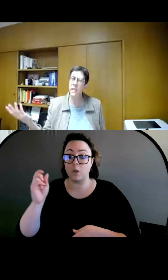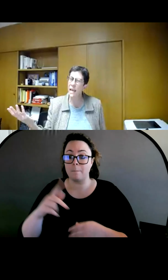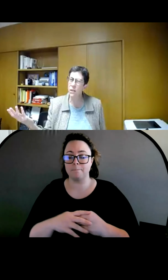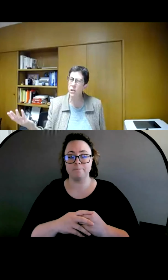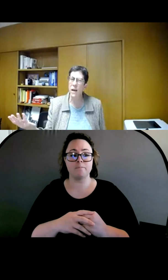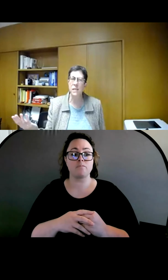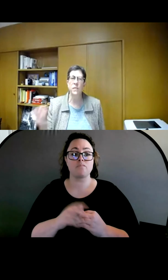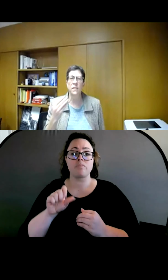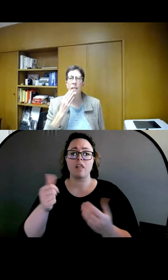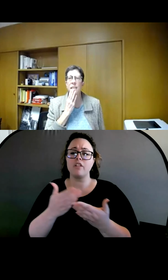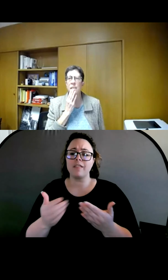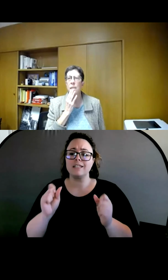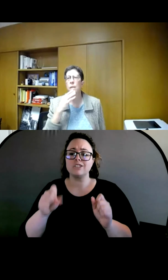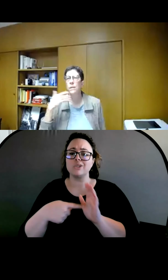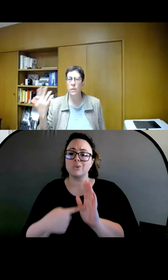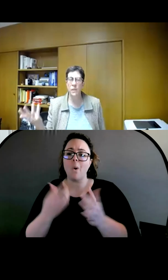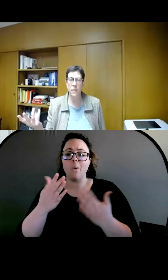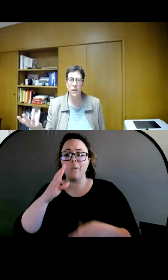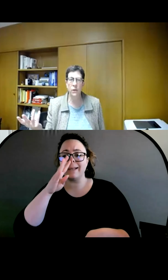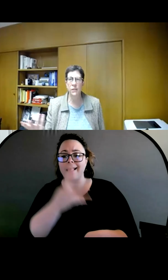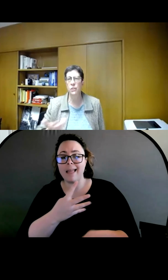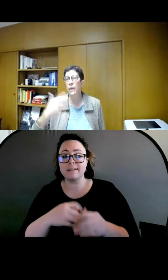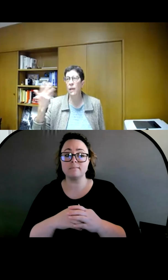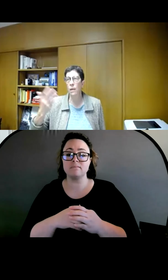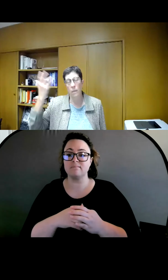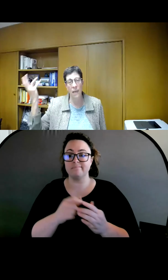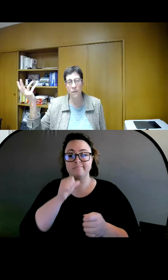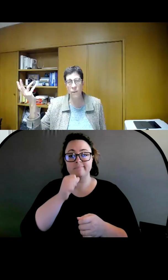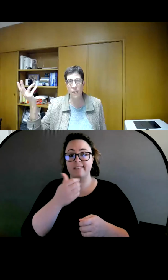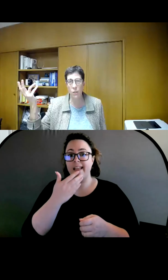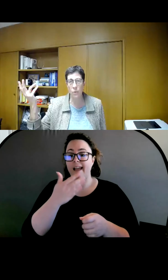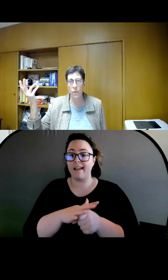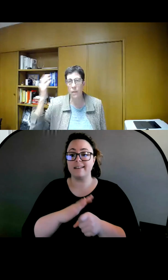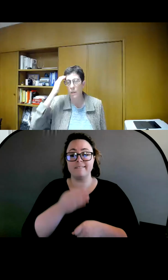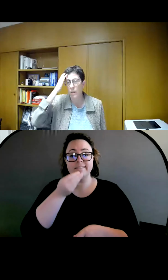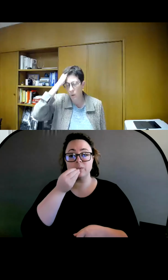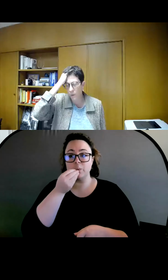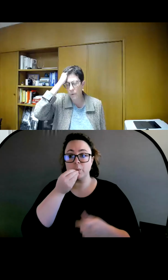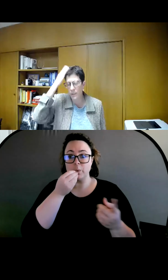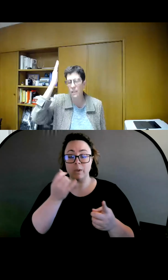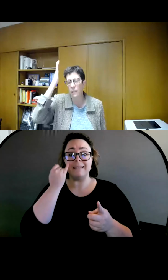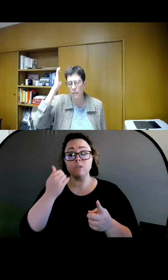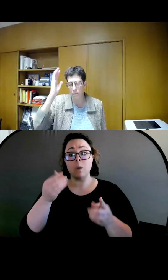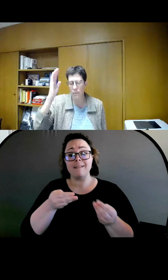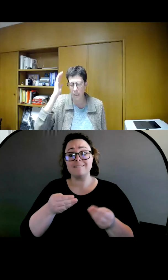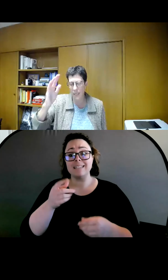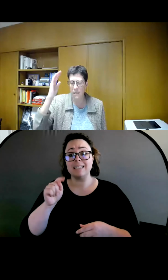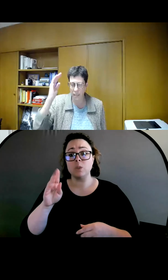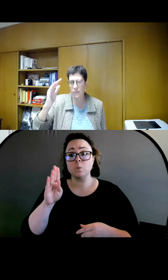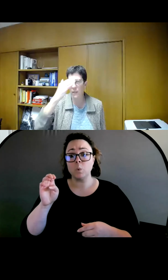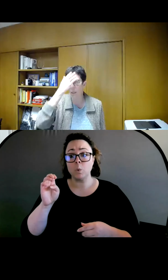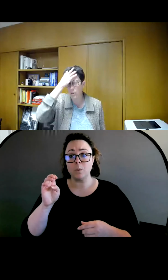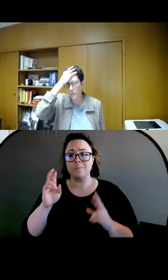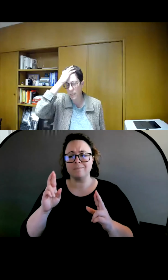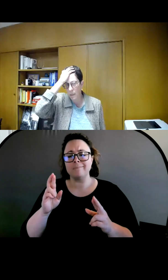other indicators of possible neglect, somebody's malnourished. So again, you got a feeding tube. Hopefully we'll be seeing less and